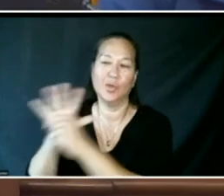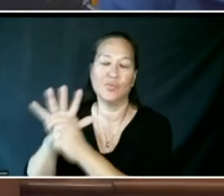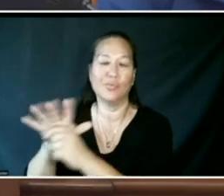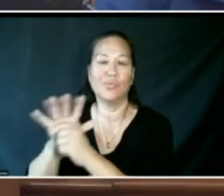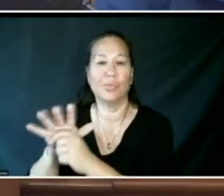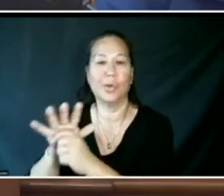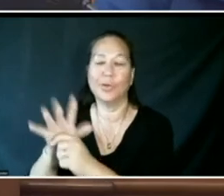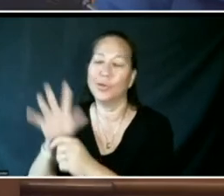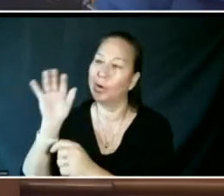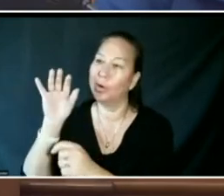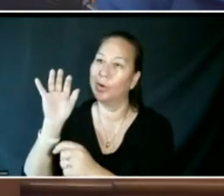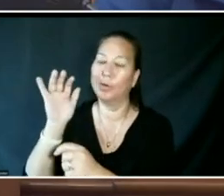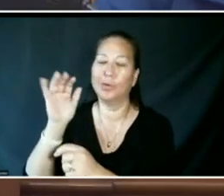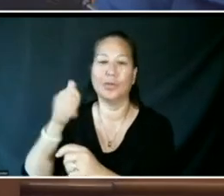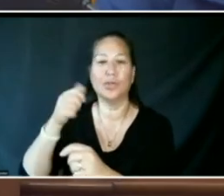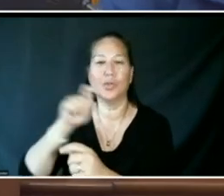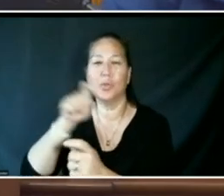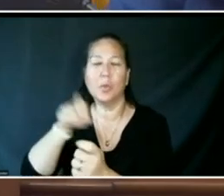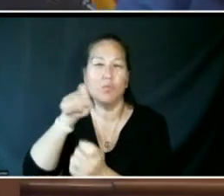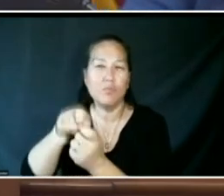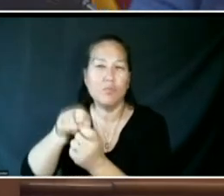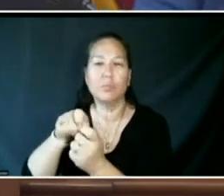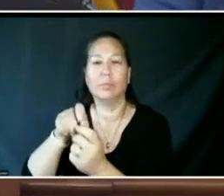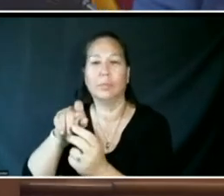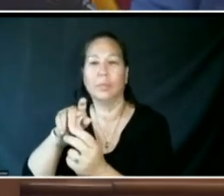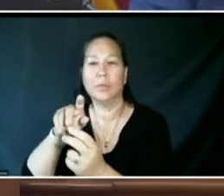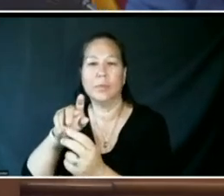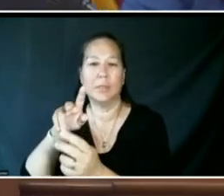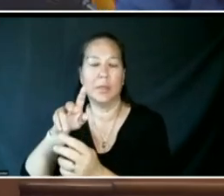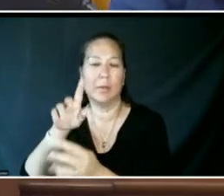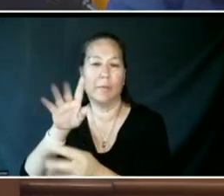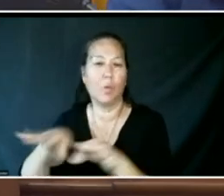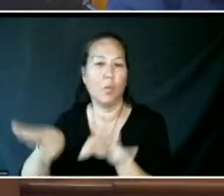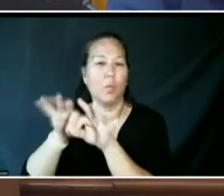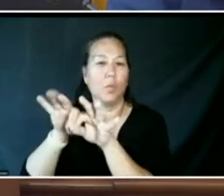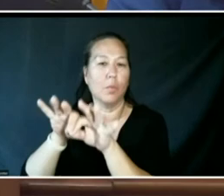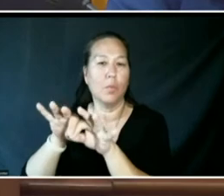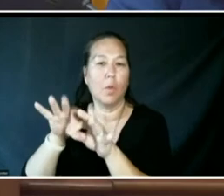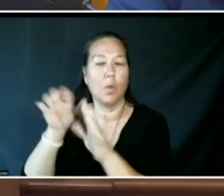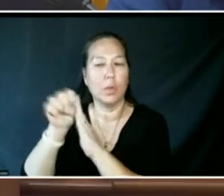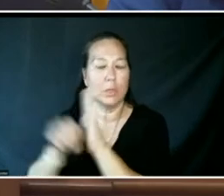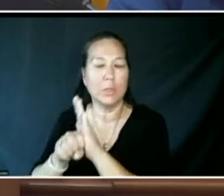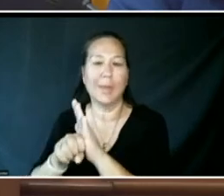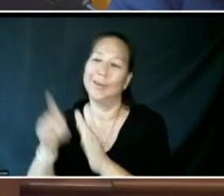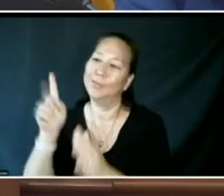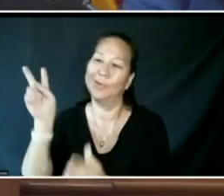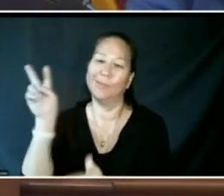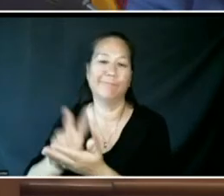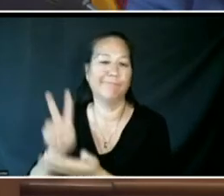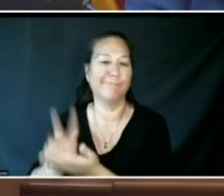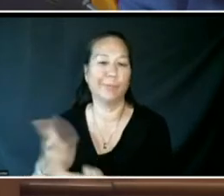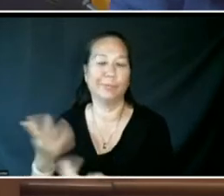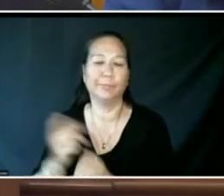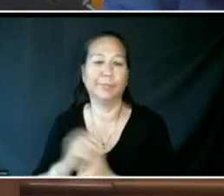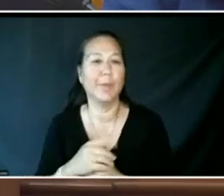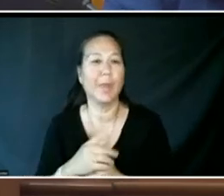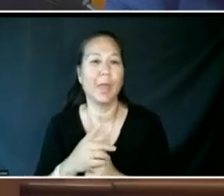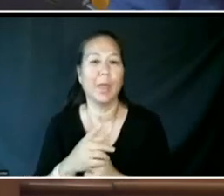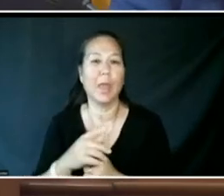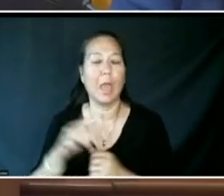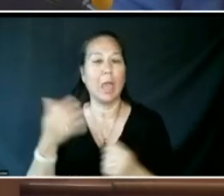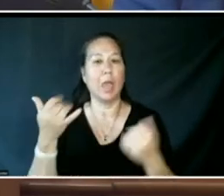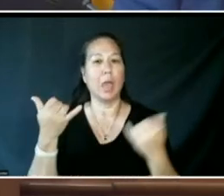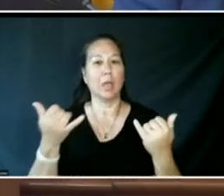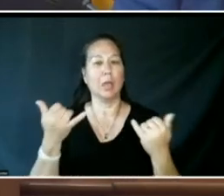lost. But the former president had a particular obsession with Georgia. Here is the president on